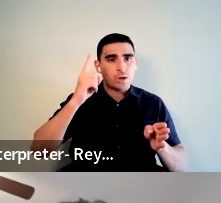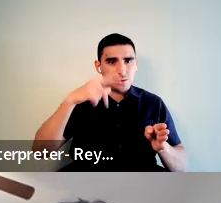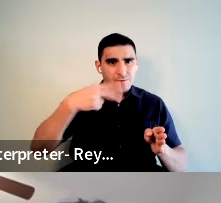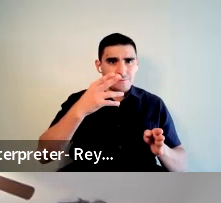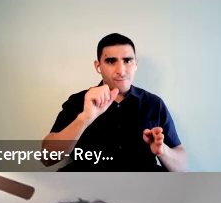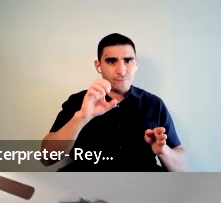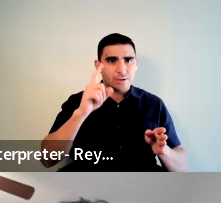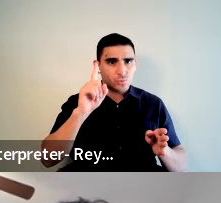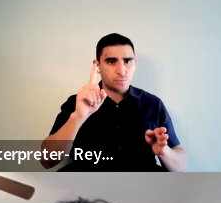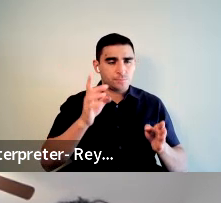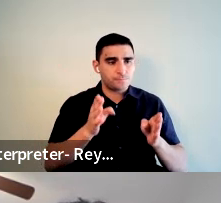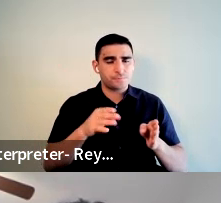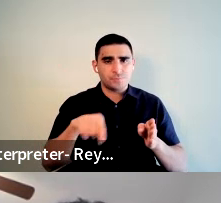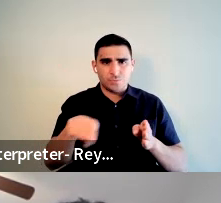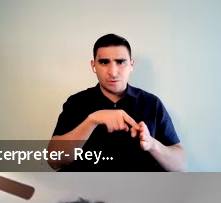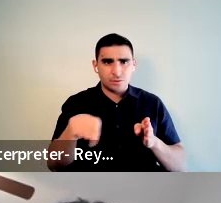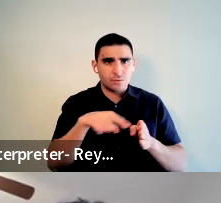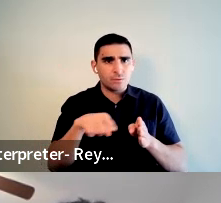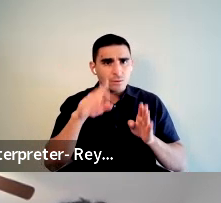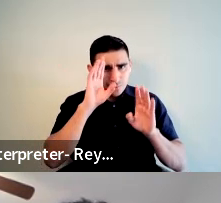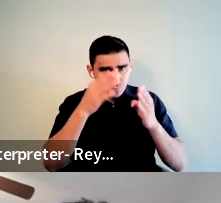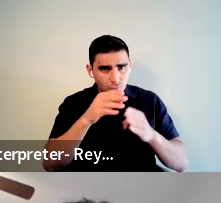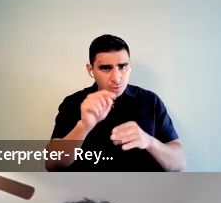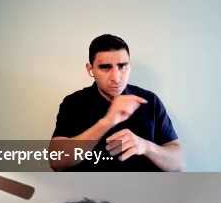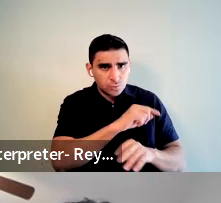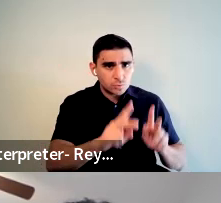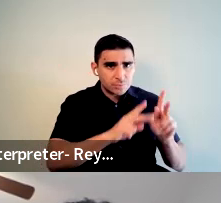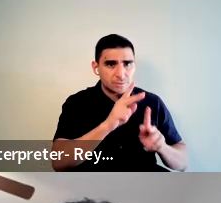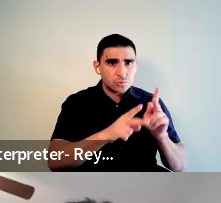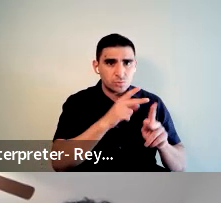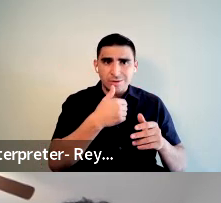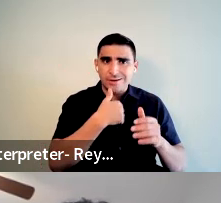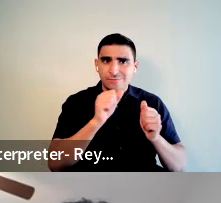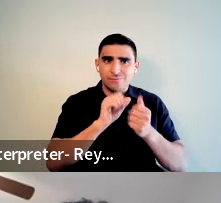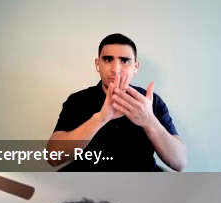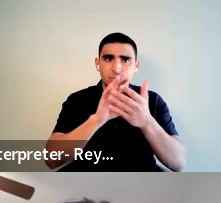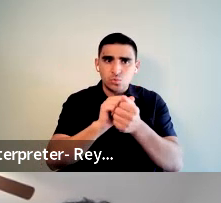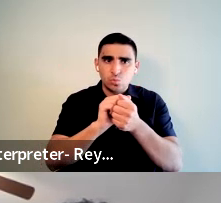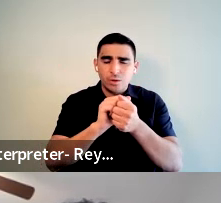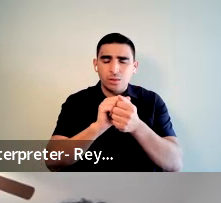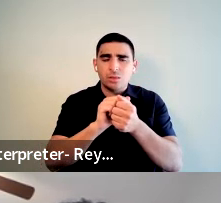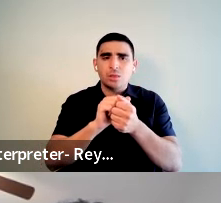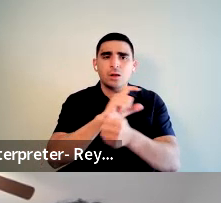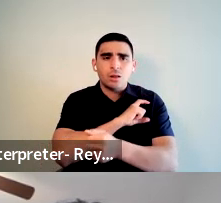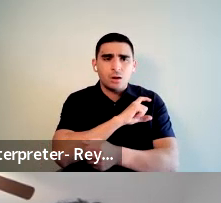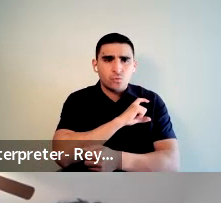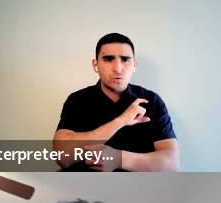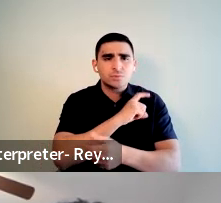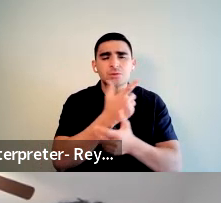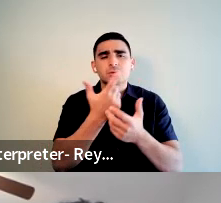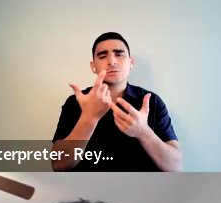on those currently interacting with law enforcement or criminal justice services. And